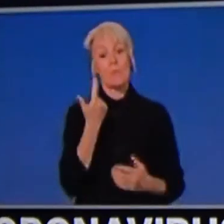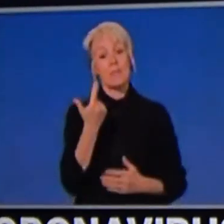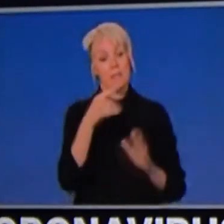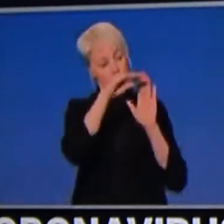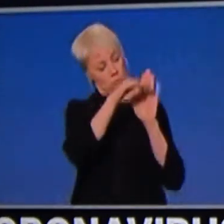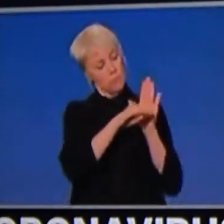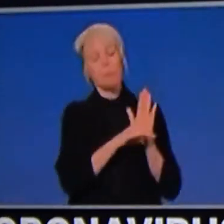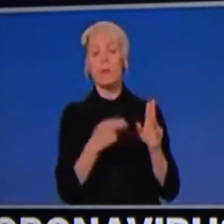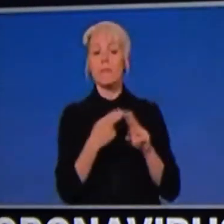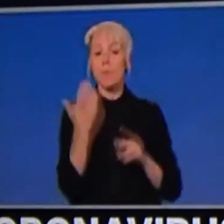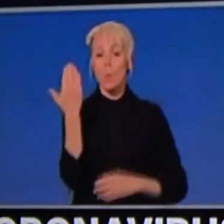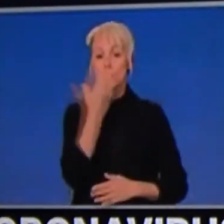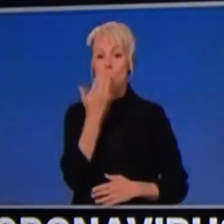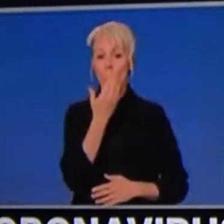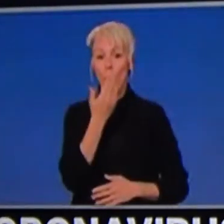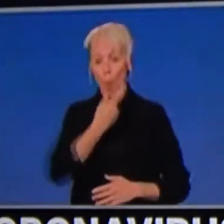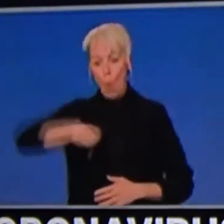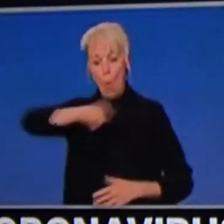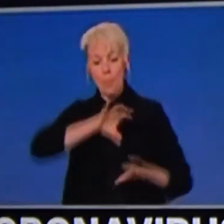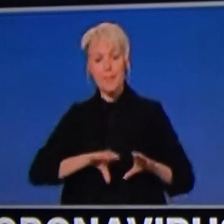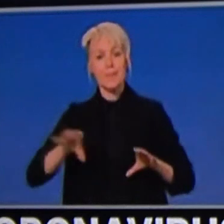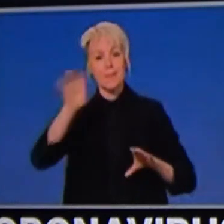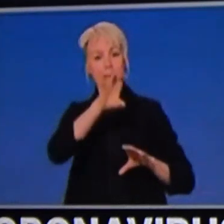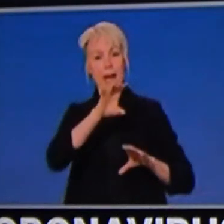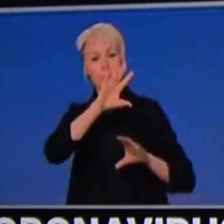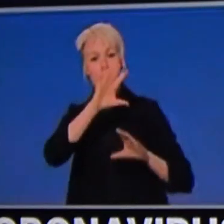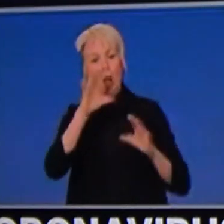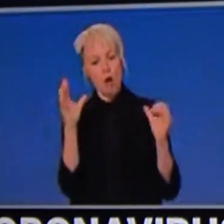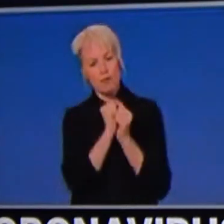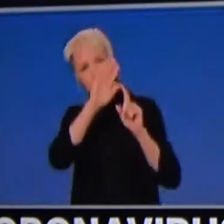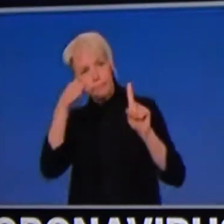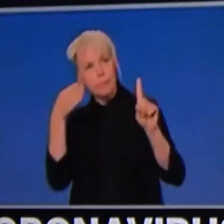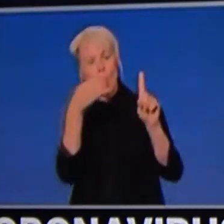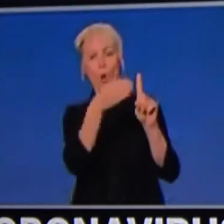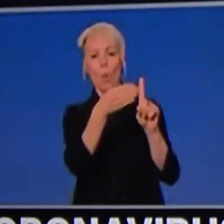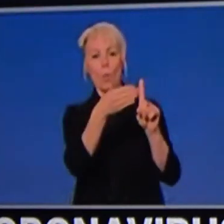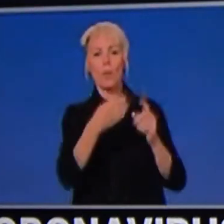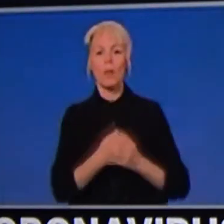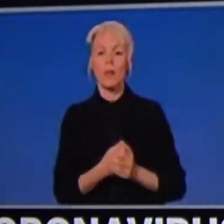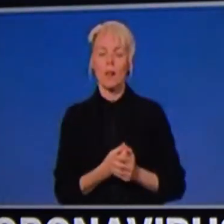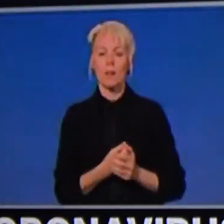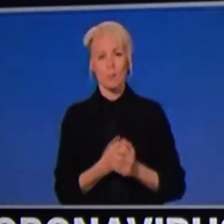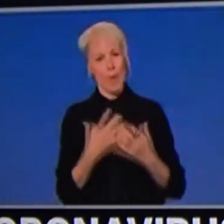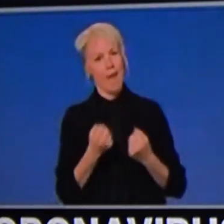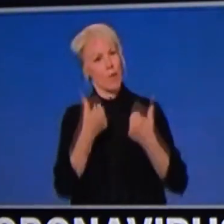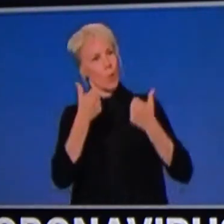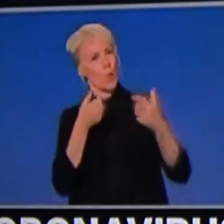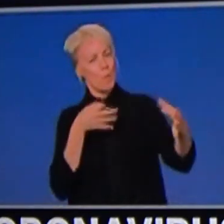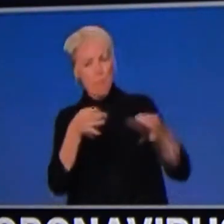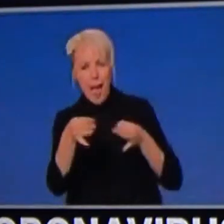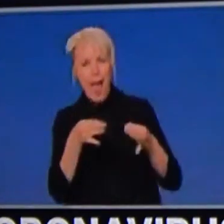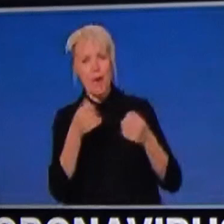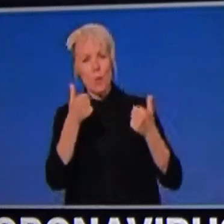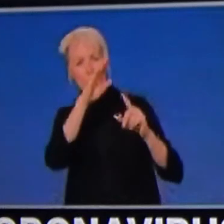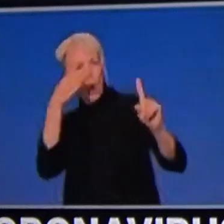think they're not just what they agree to, but there's an aspiration attached to them, which I think is important. I don't think anyone wants to